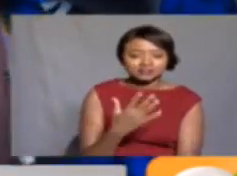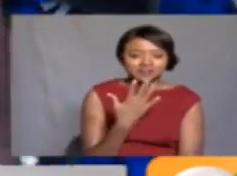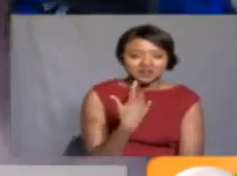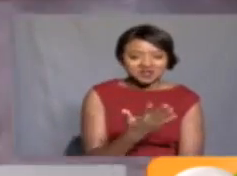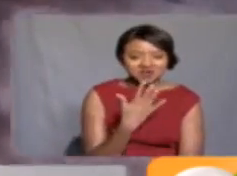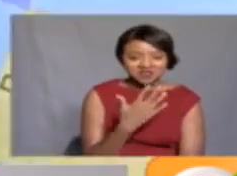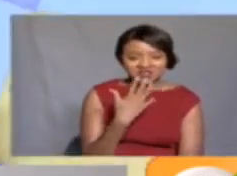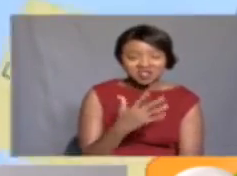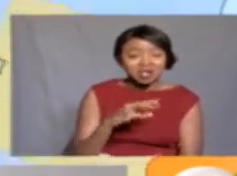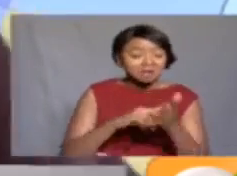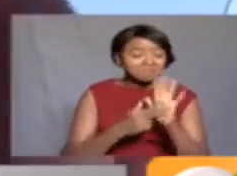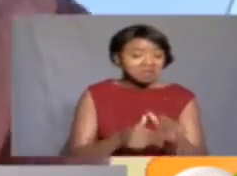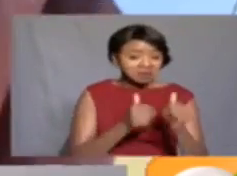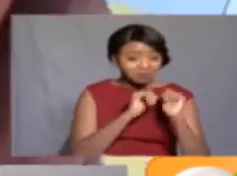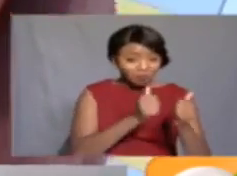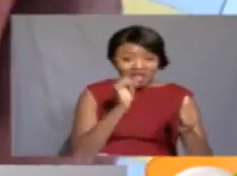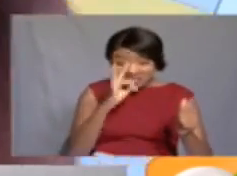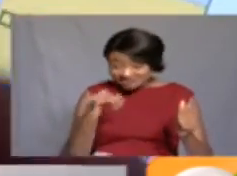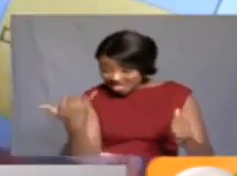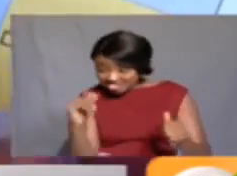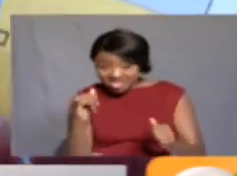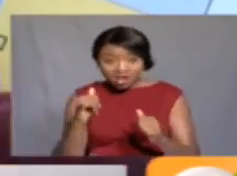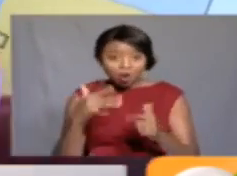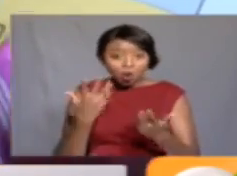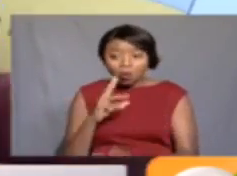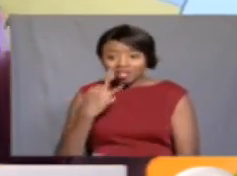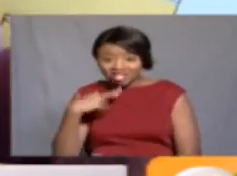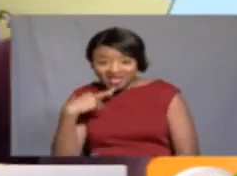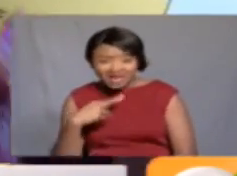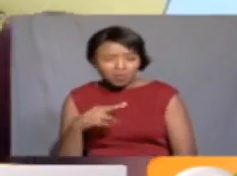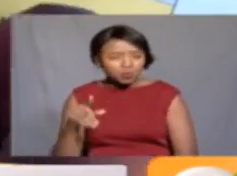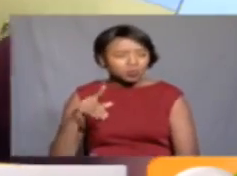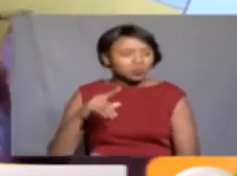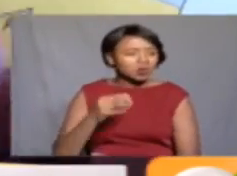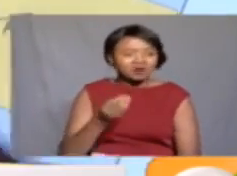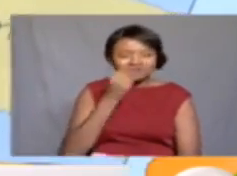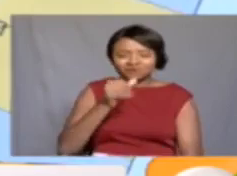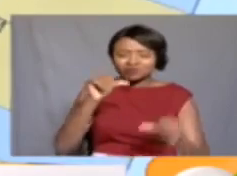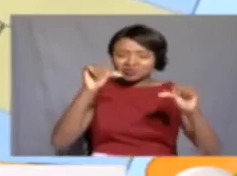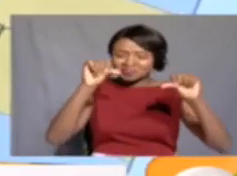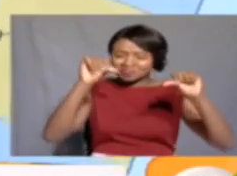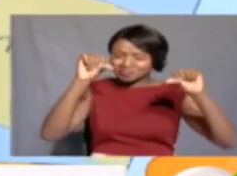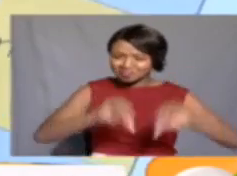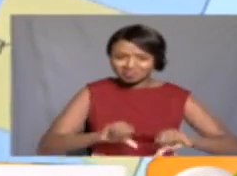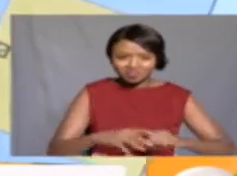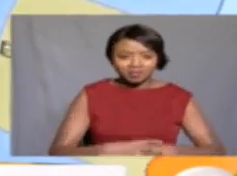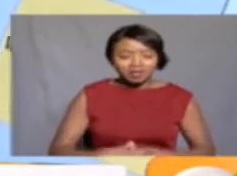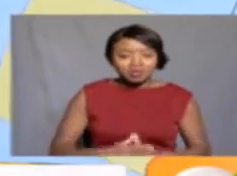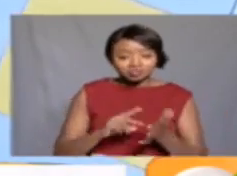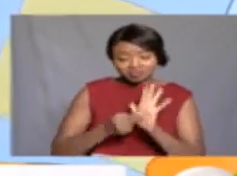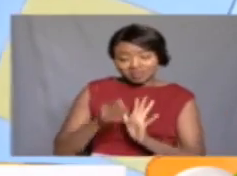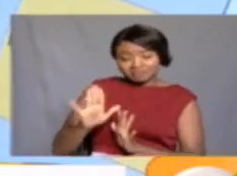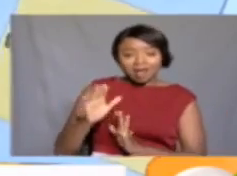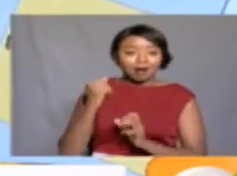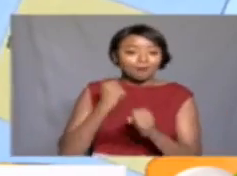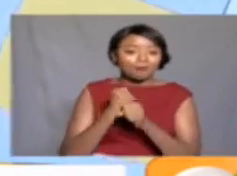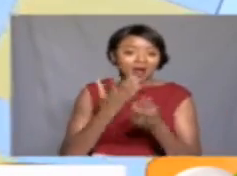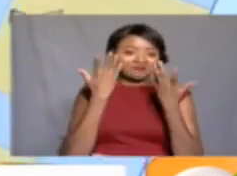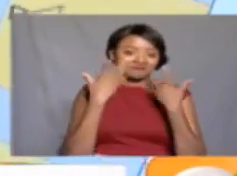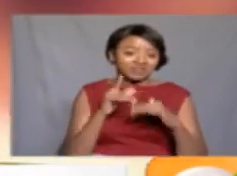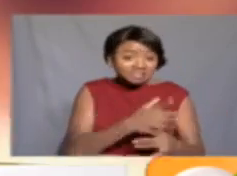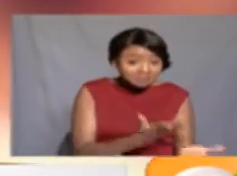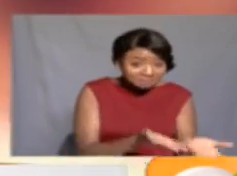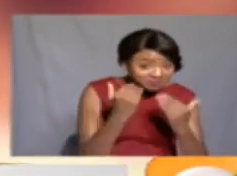risk. Orange, moderately malnourished, and red, severely malnourished. Ajon's work is done. There will be no